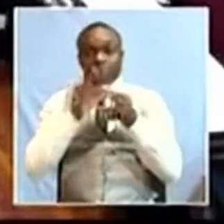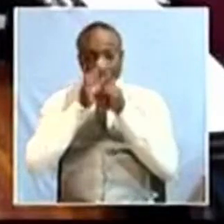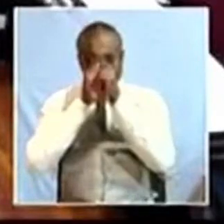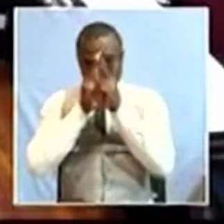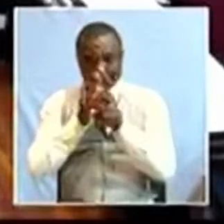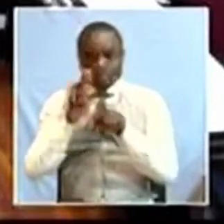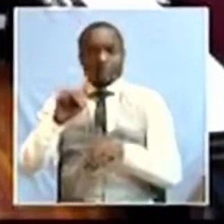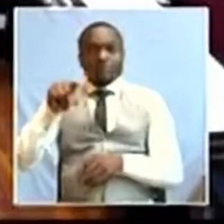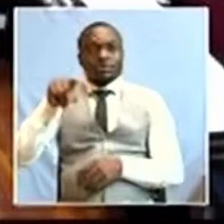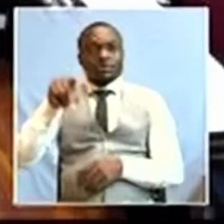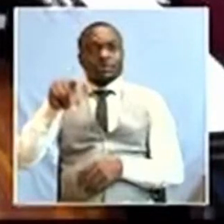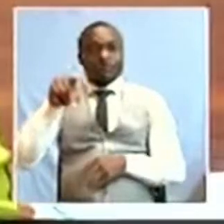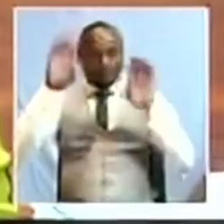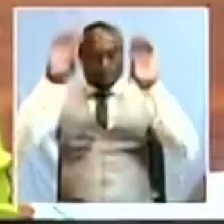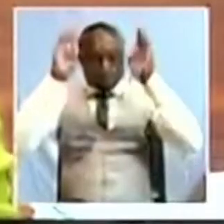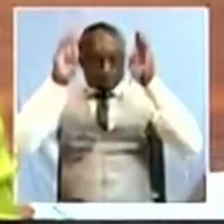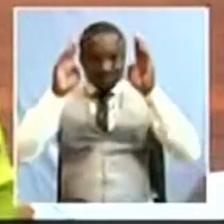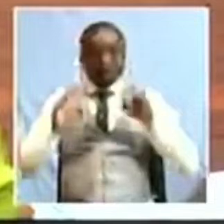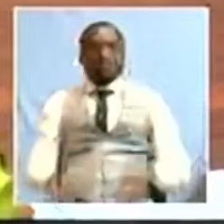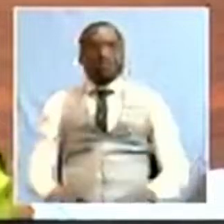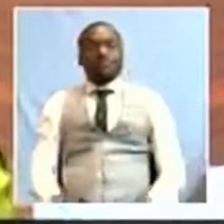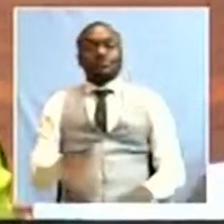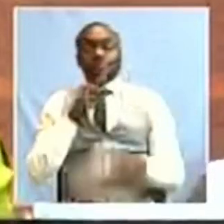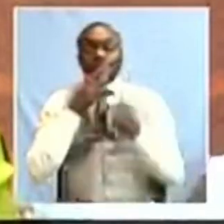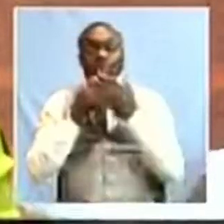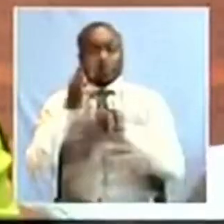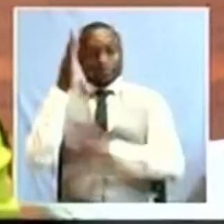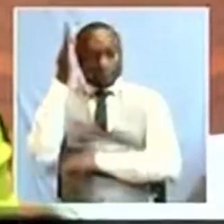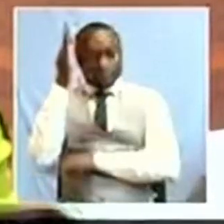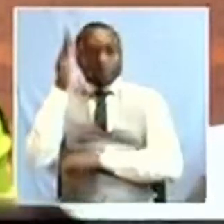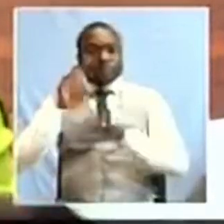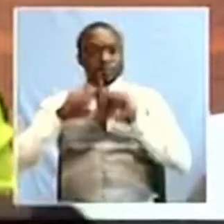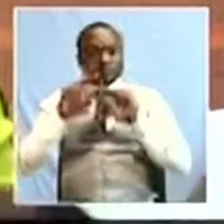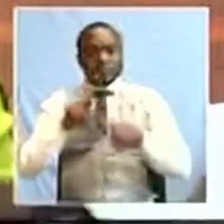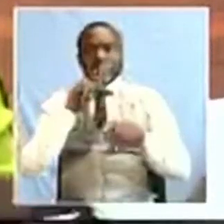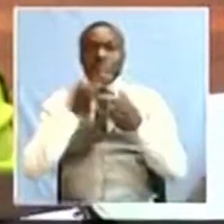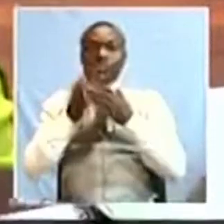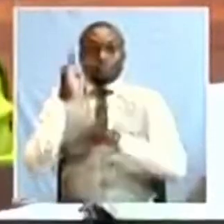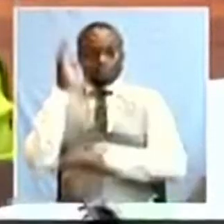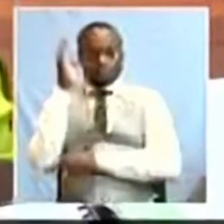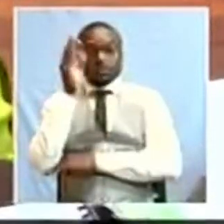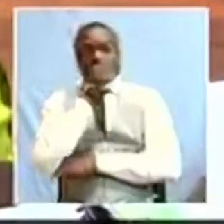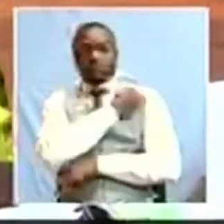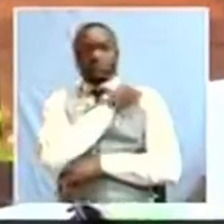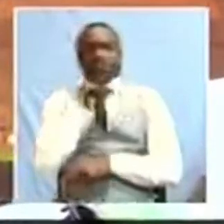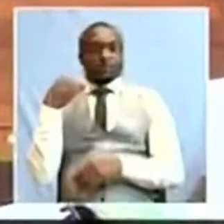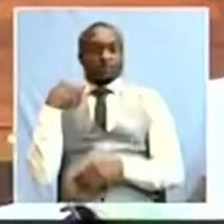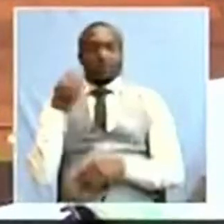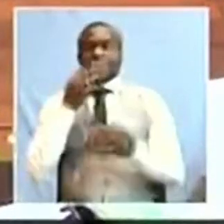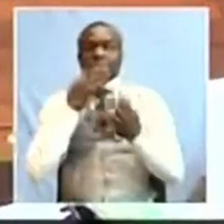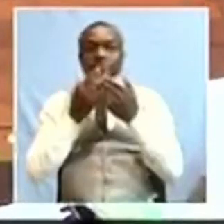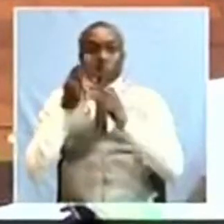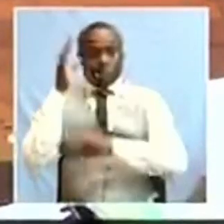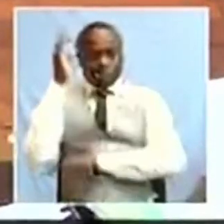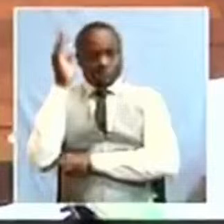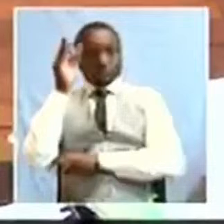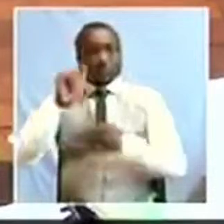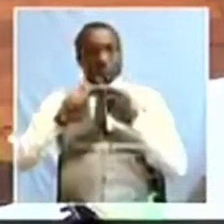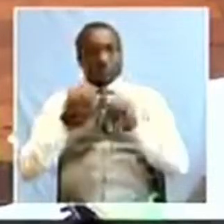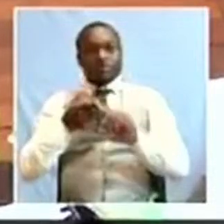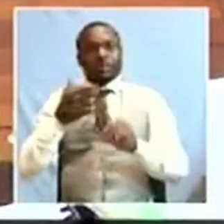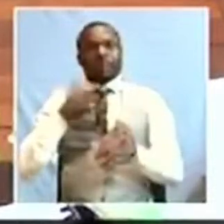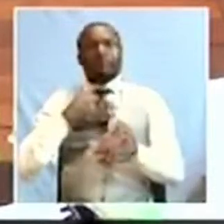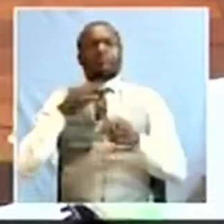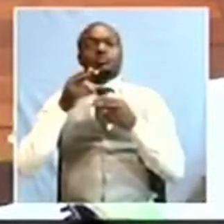Honorable MP for Kalulushi. Good afternoon, Chair. Good afternoon, MONZE. Good afternoon, colleagues. My name